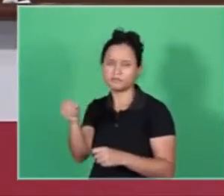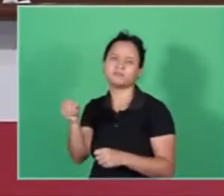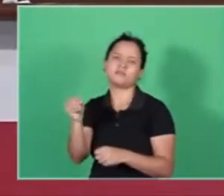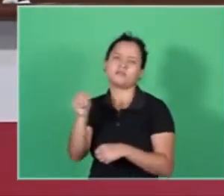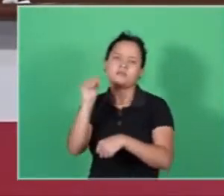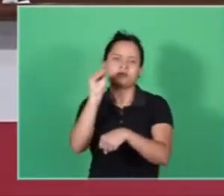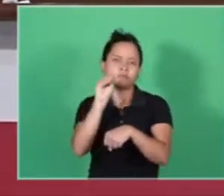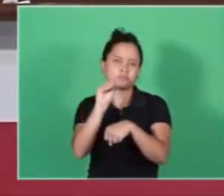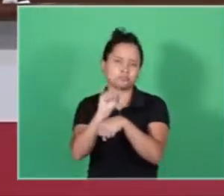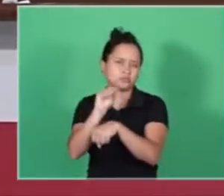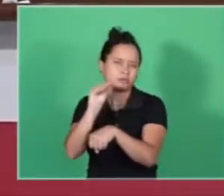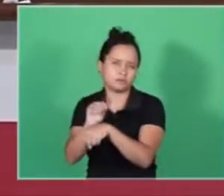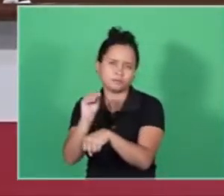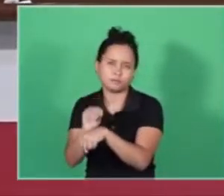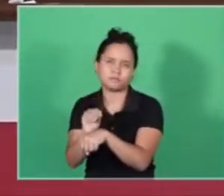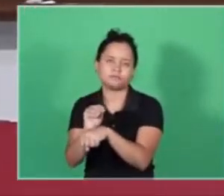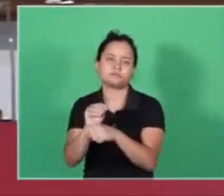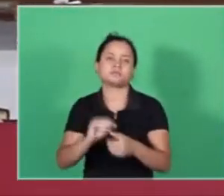tribes.